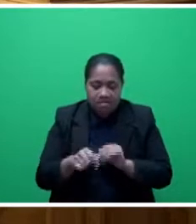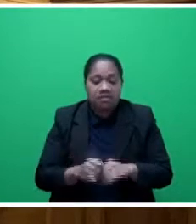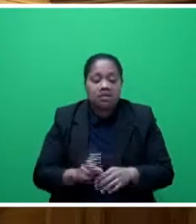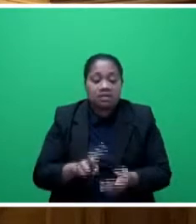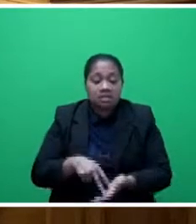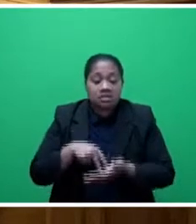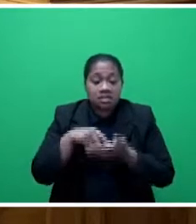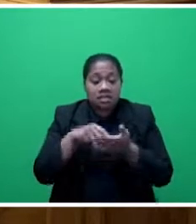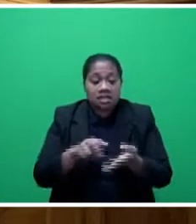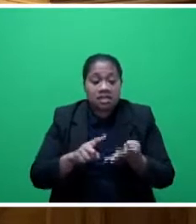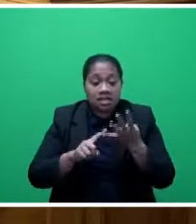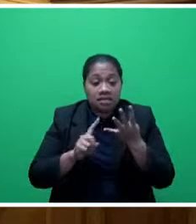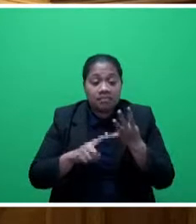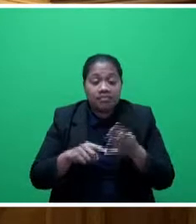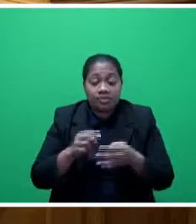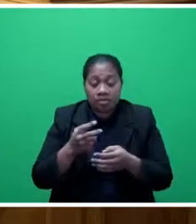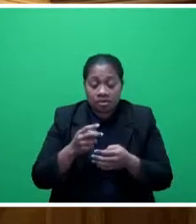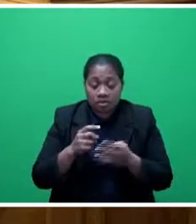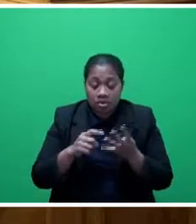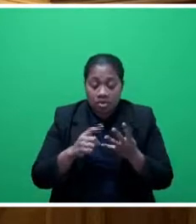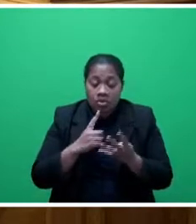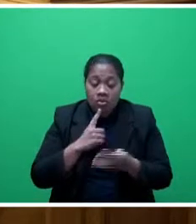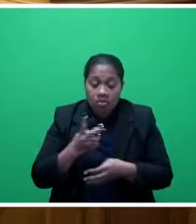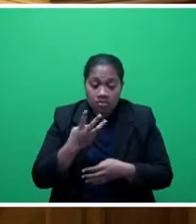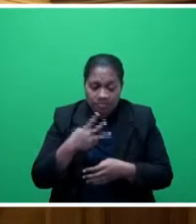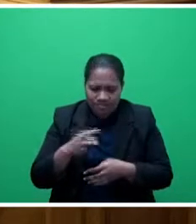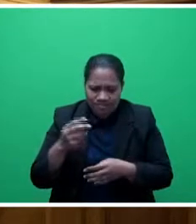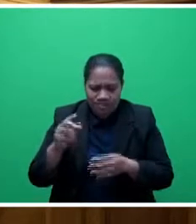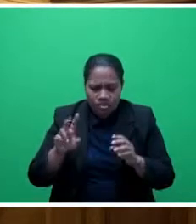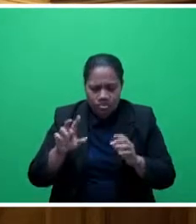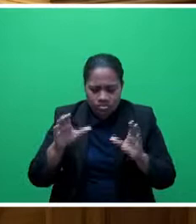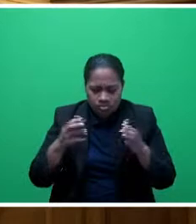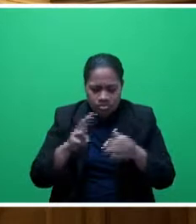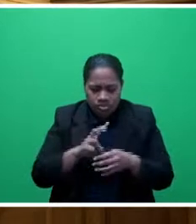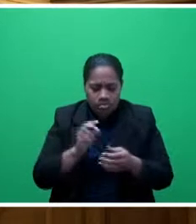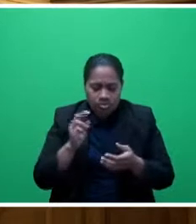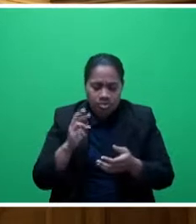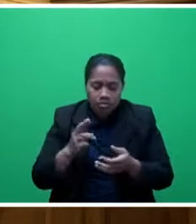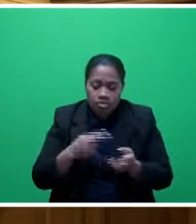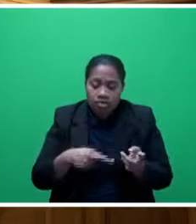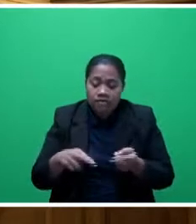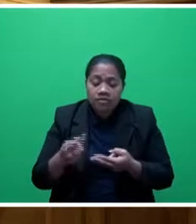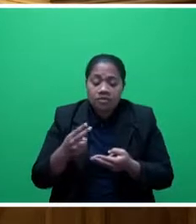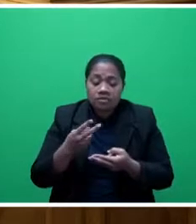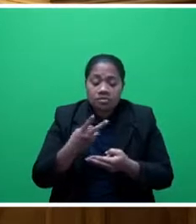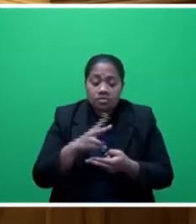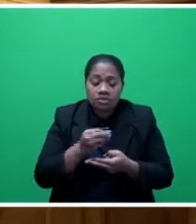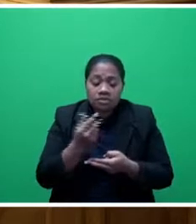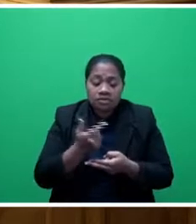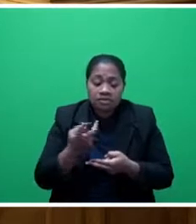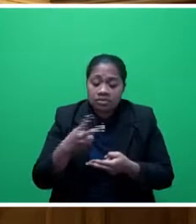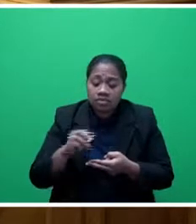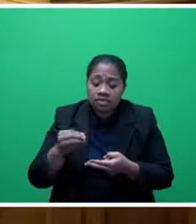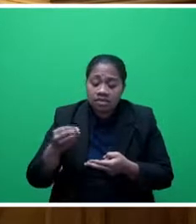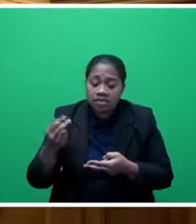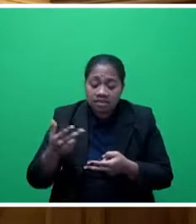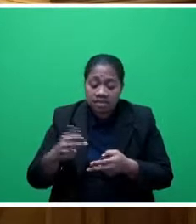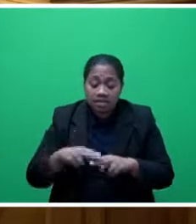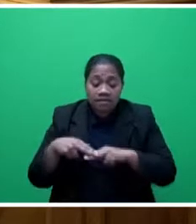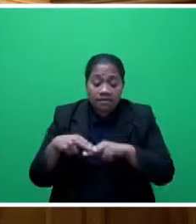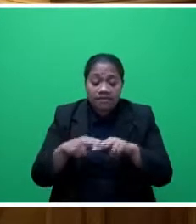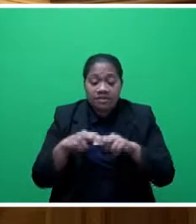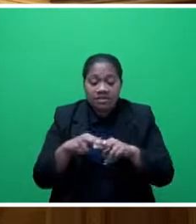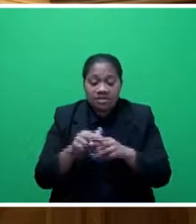2, I refer the 2017-2018 Fiji Correction Services Annual